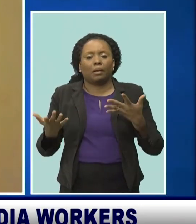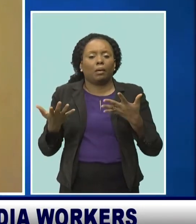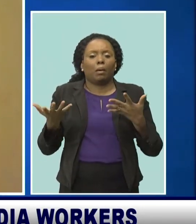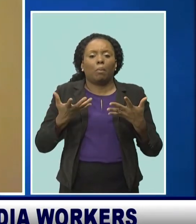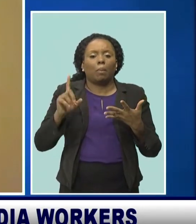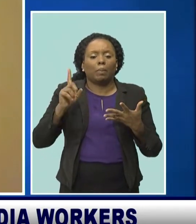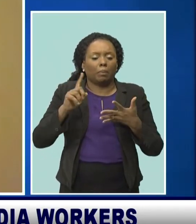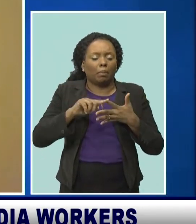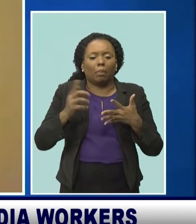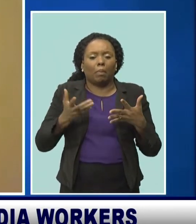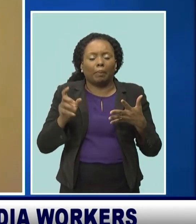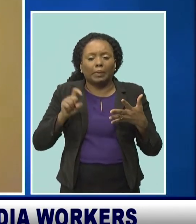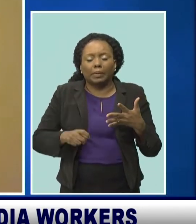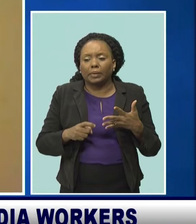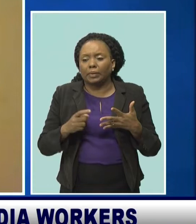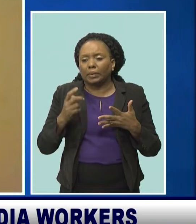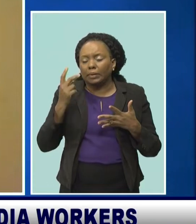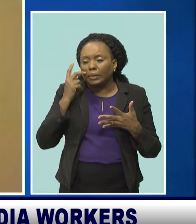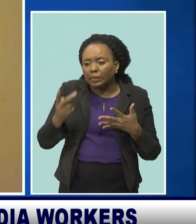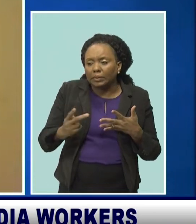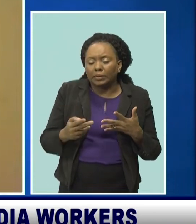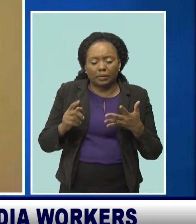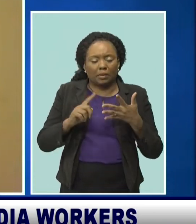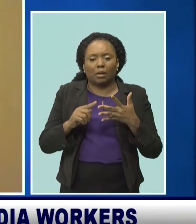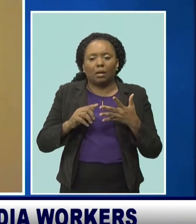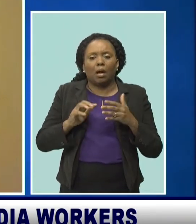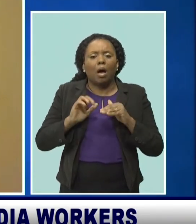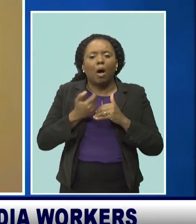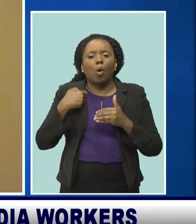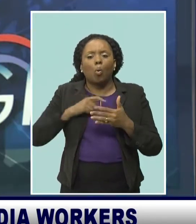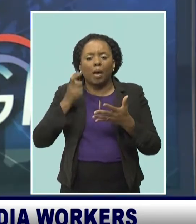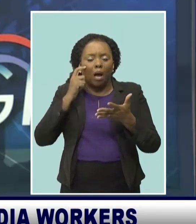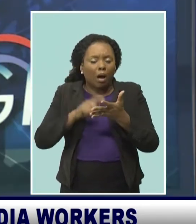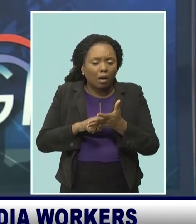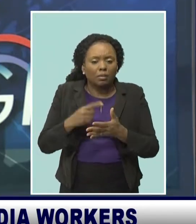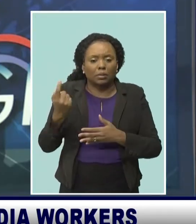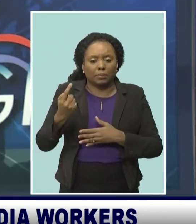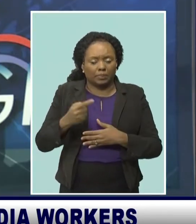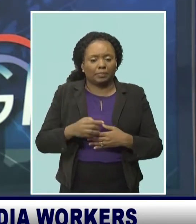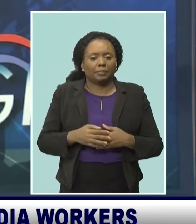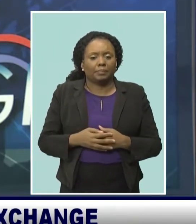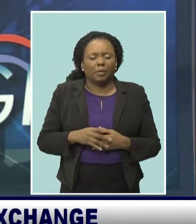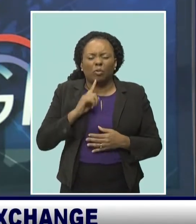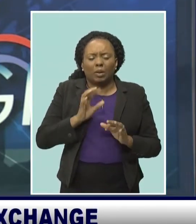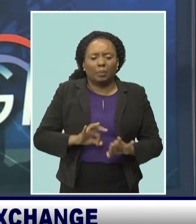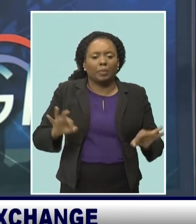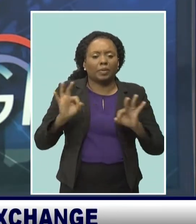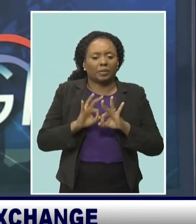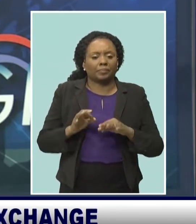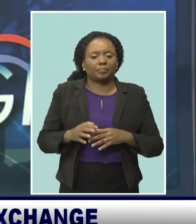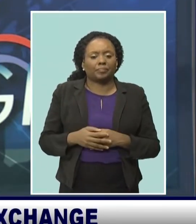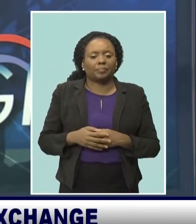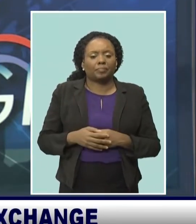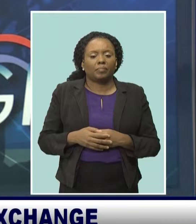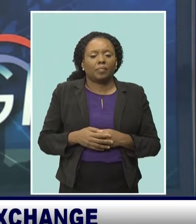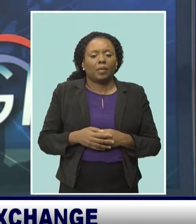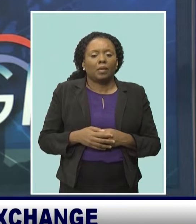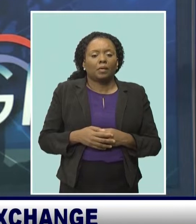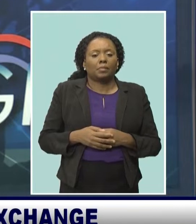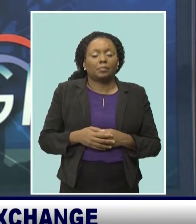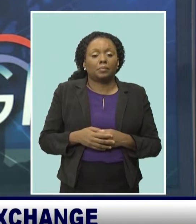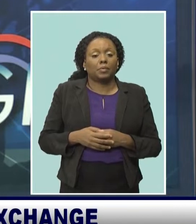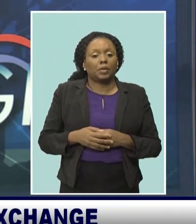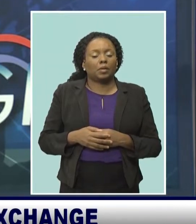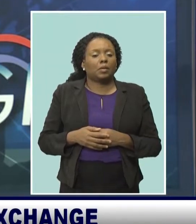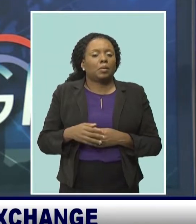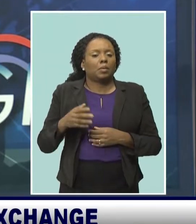And therefore, this will be a very instructive seminar. If there were any doubt CSME was alive and well, there